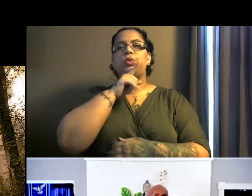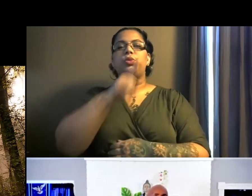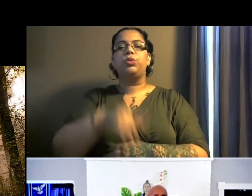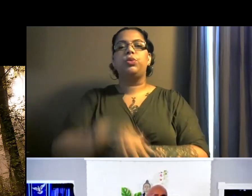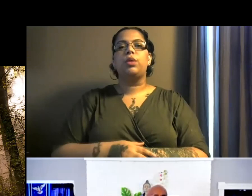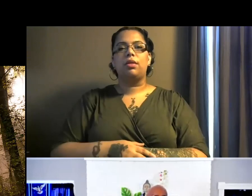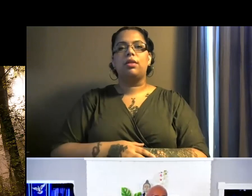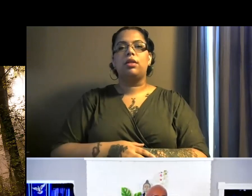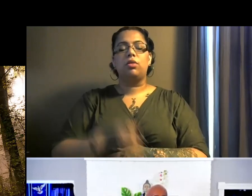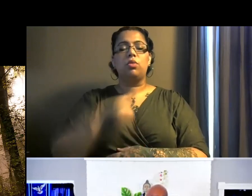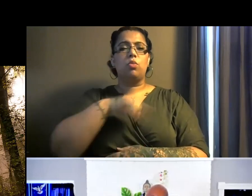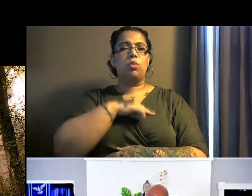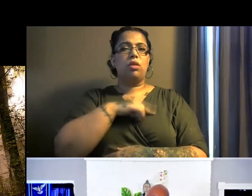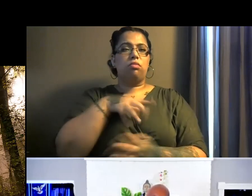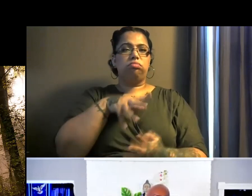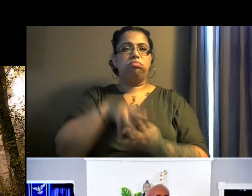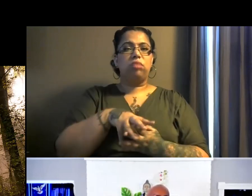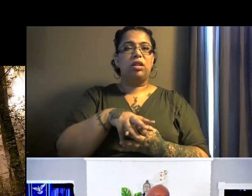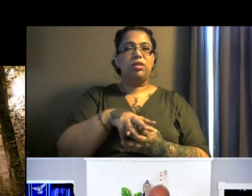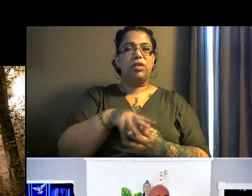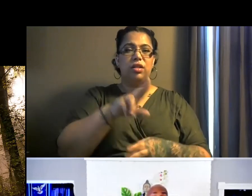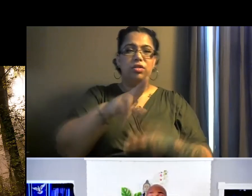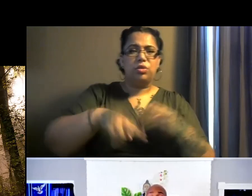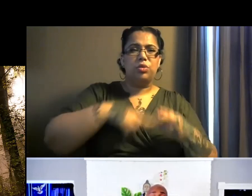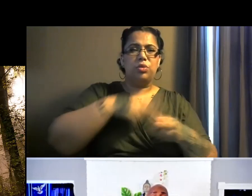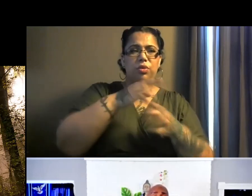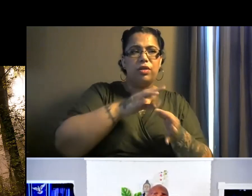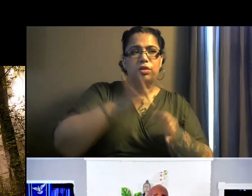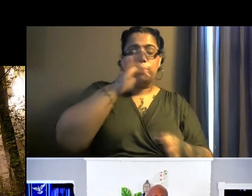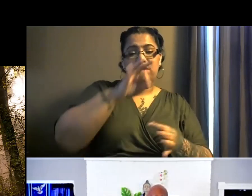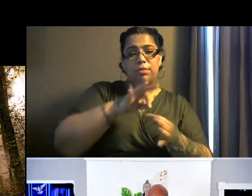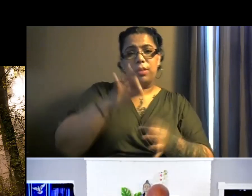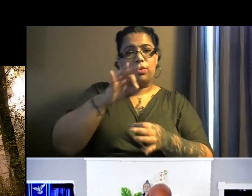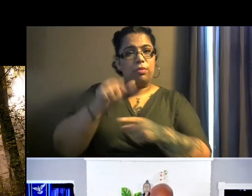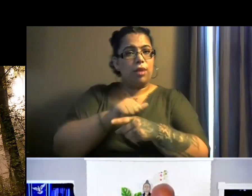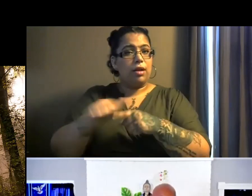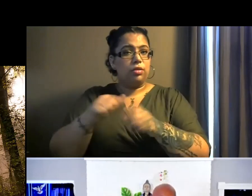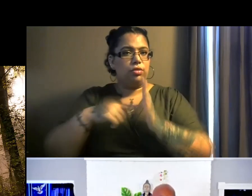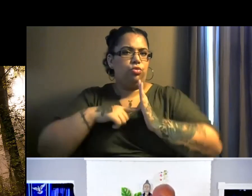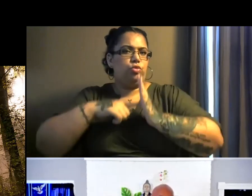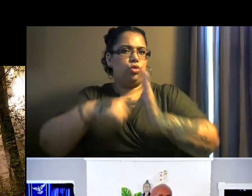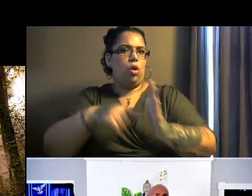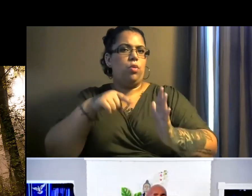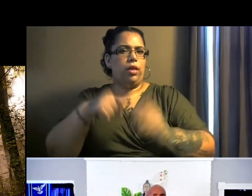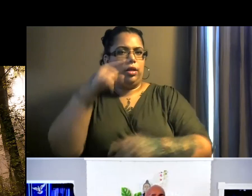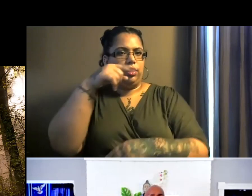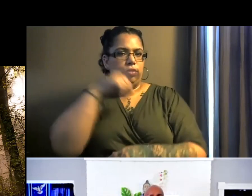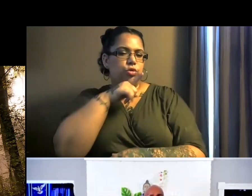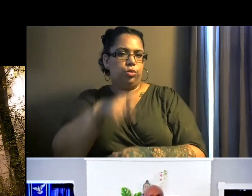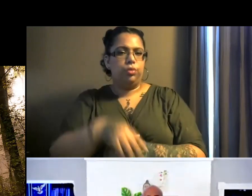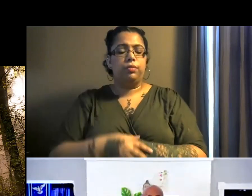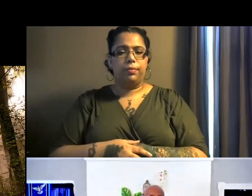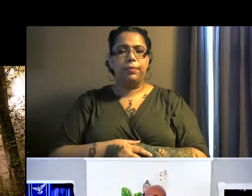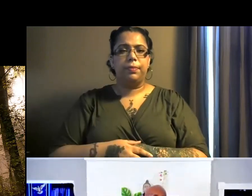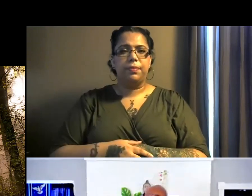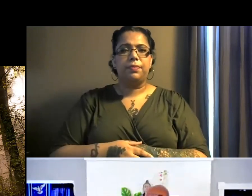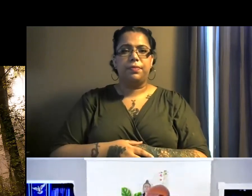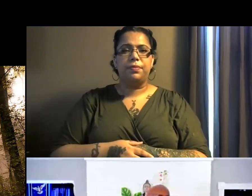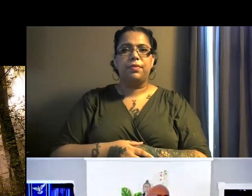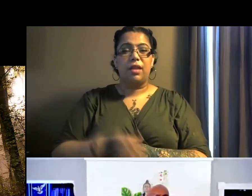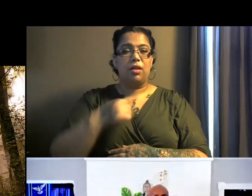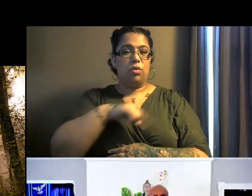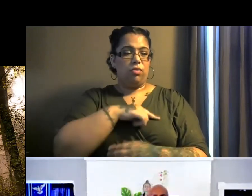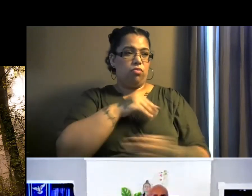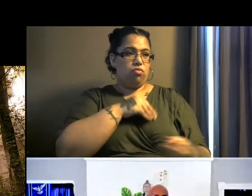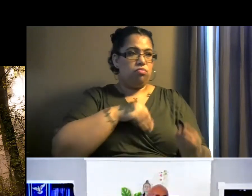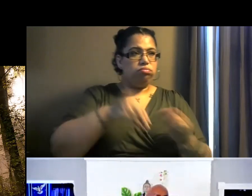in the universal truths and spiritual practices that demonstrate this. And that we are moving and navigating life